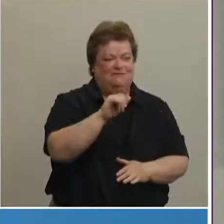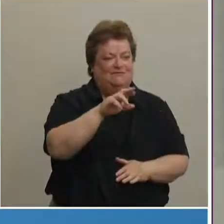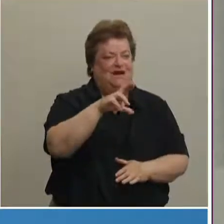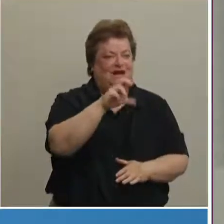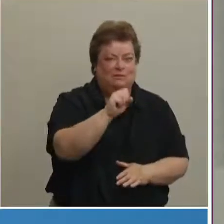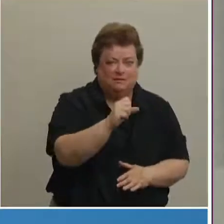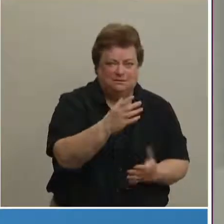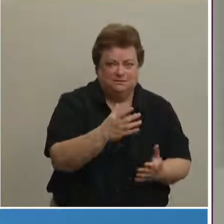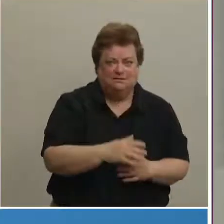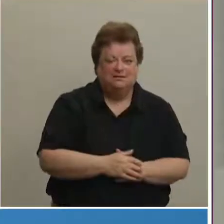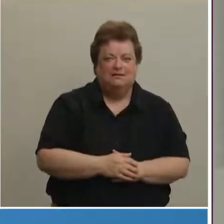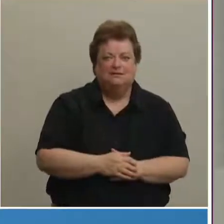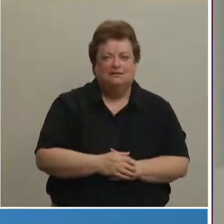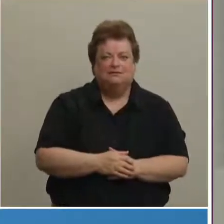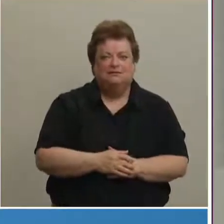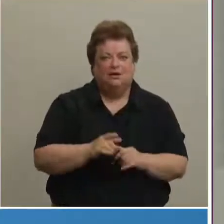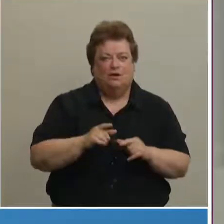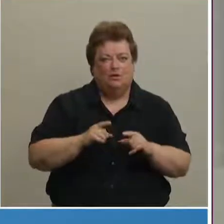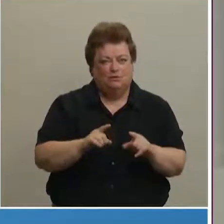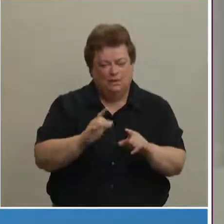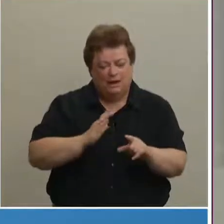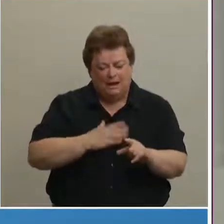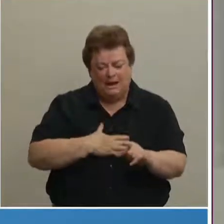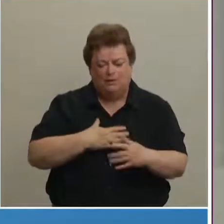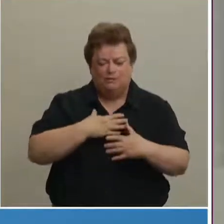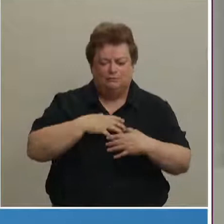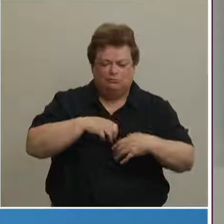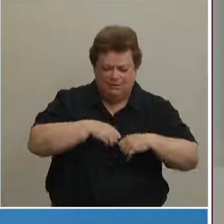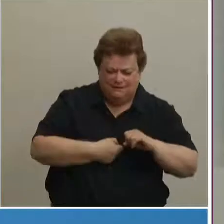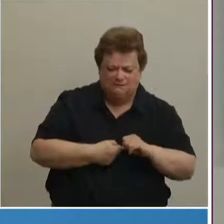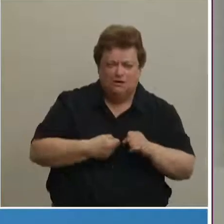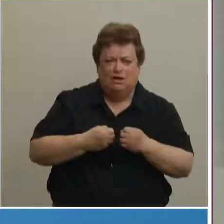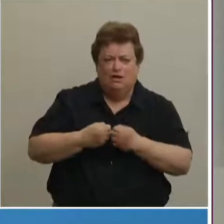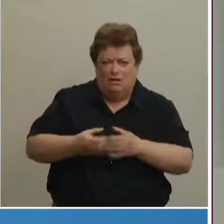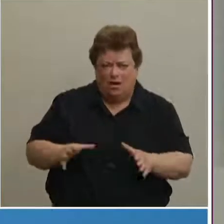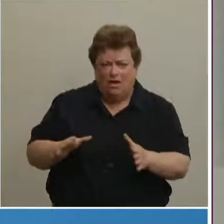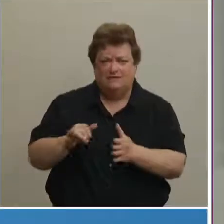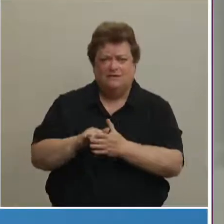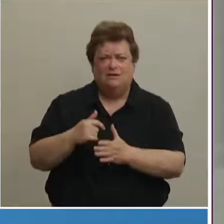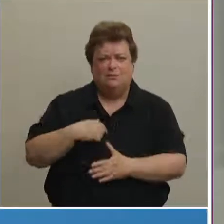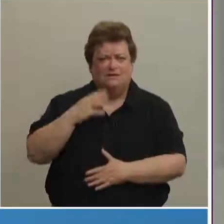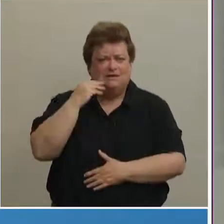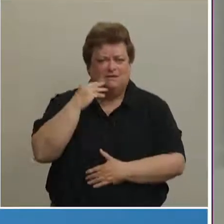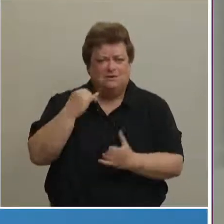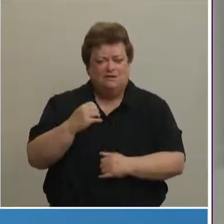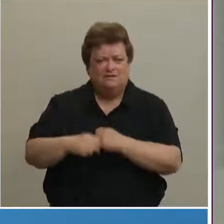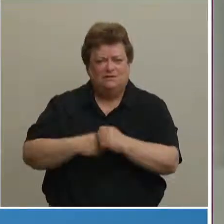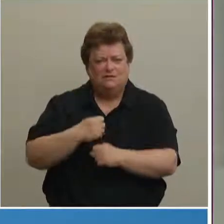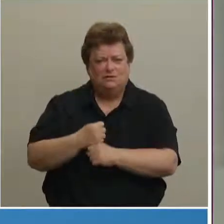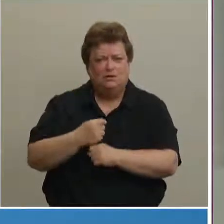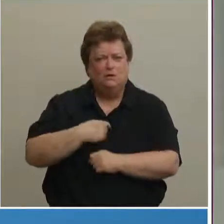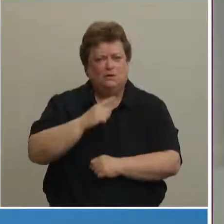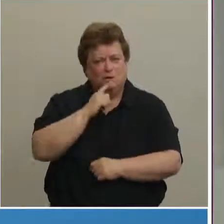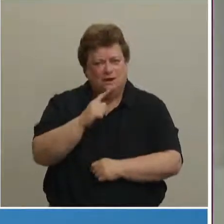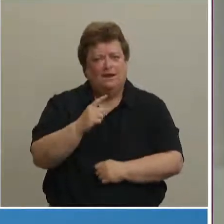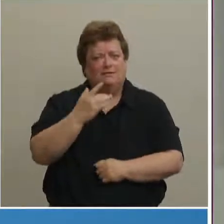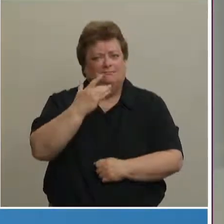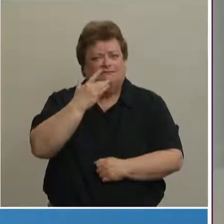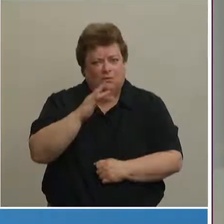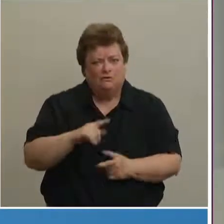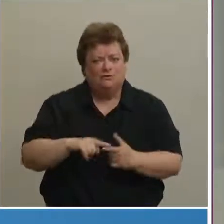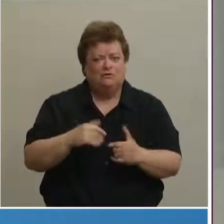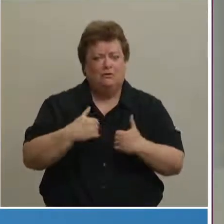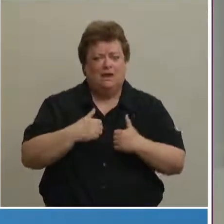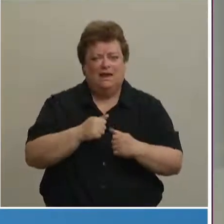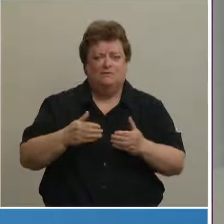And amidst the grief and the loss we all have experienced this past year, we can truly count ourselves fortunate to have a